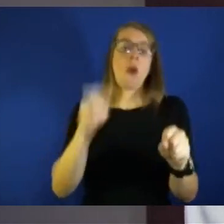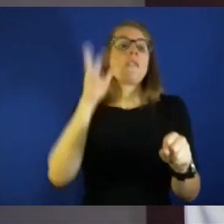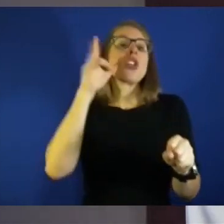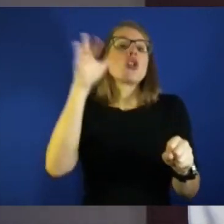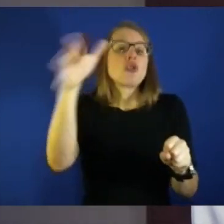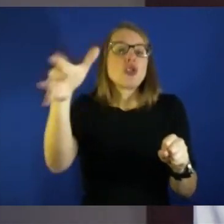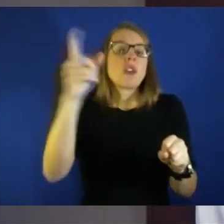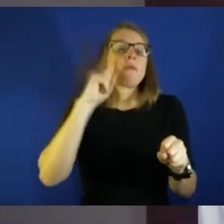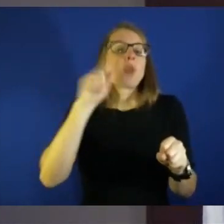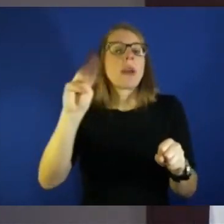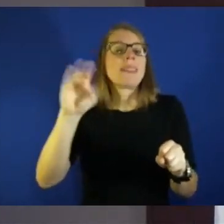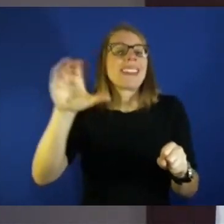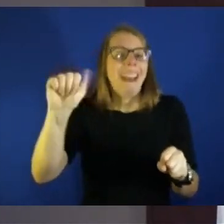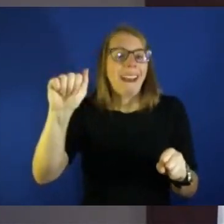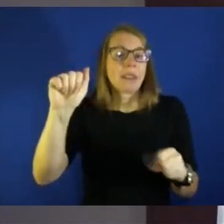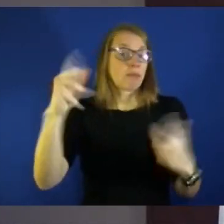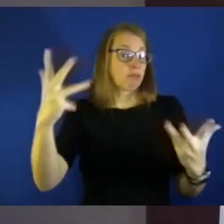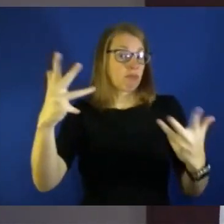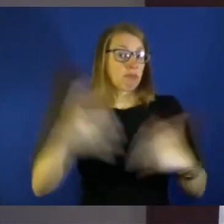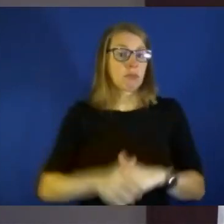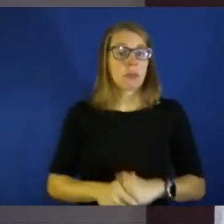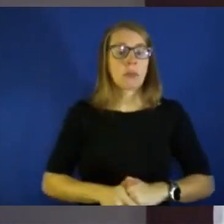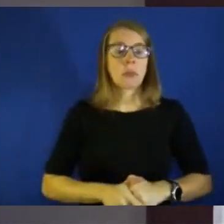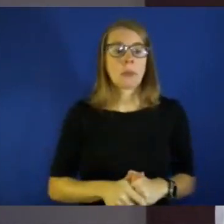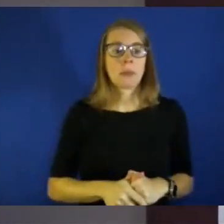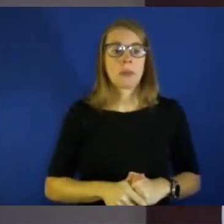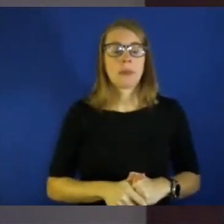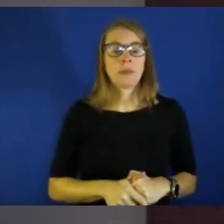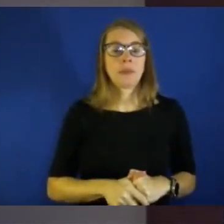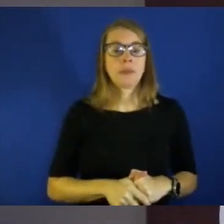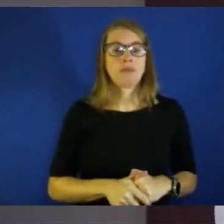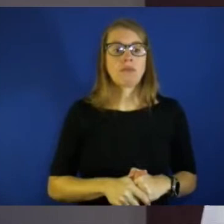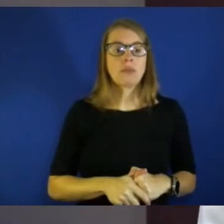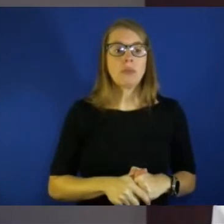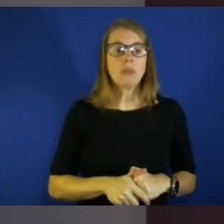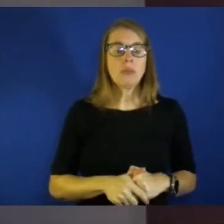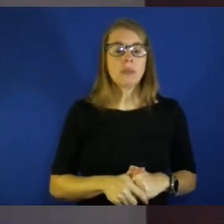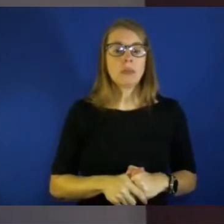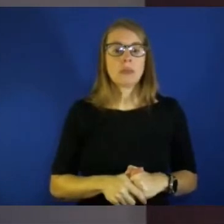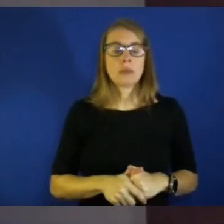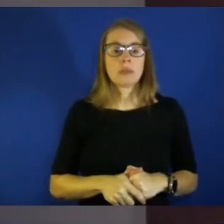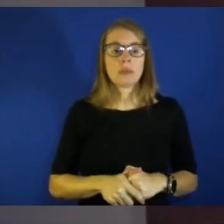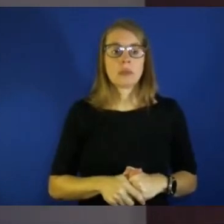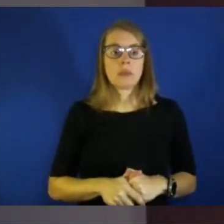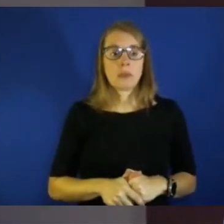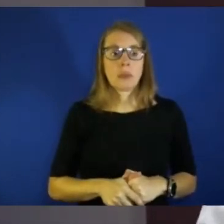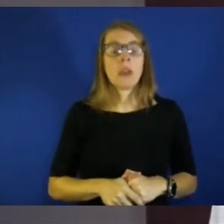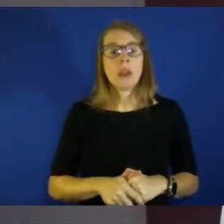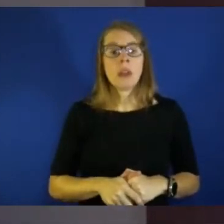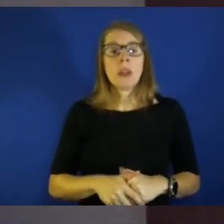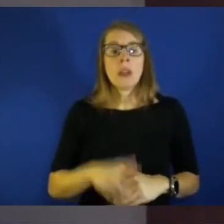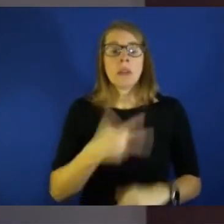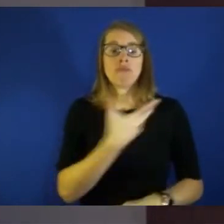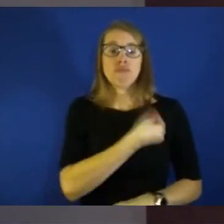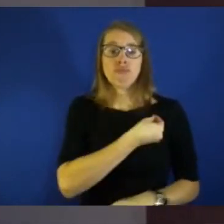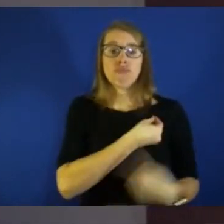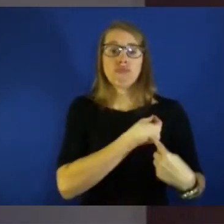monoclonal antibodies? There is a potential to do subcutaneous injection, so just below the skin.